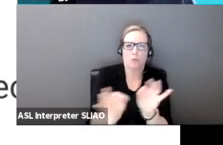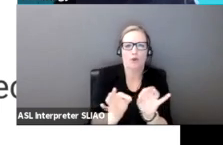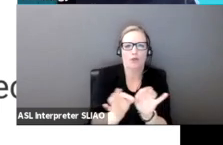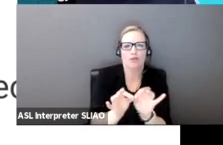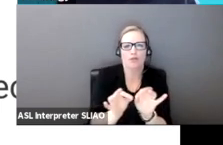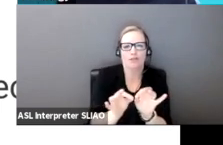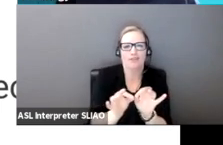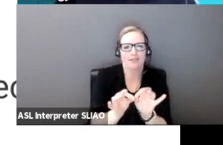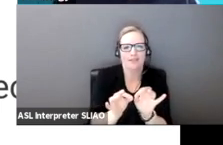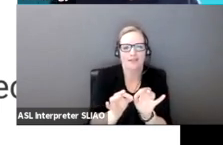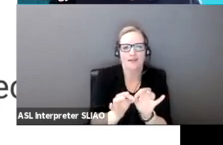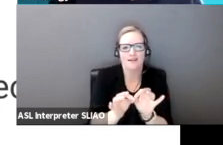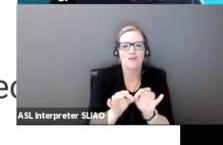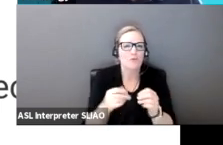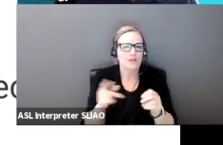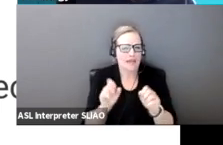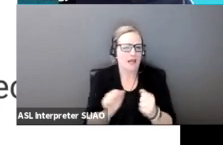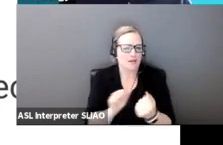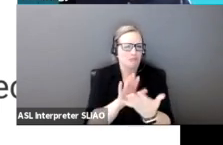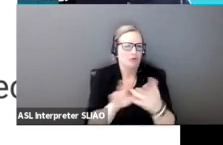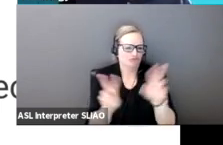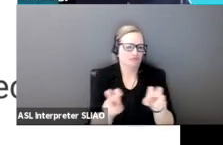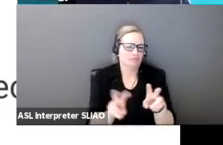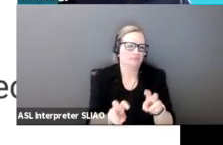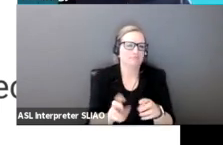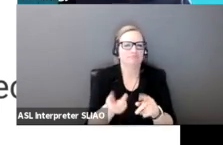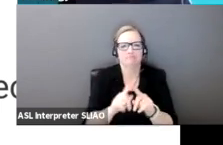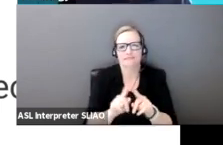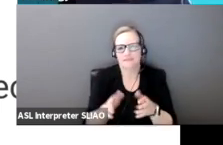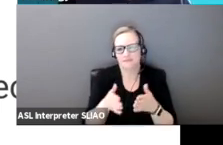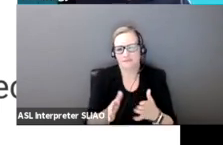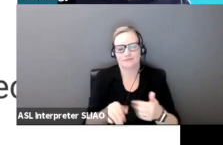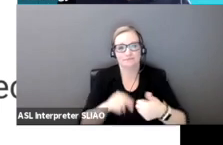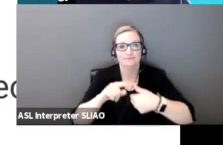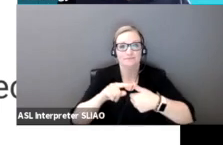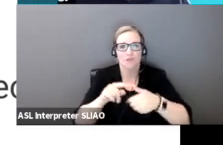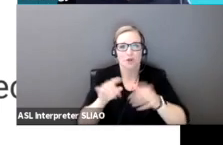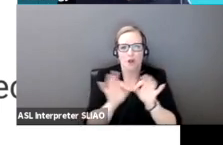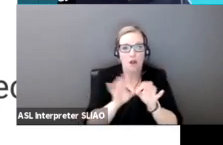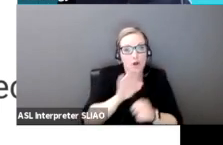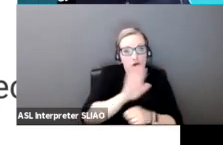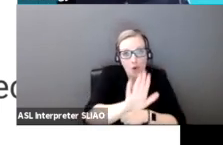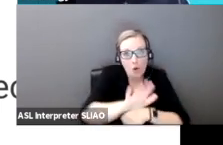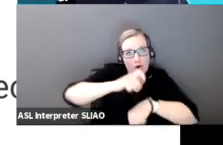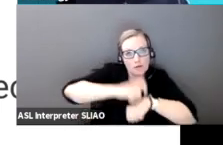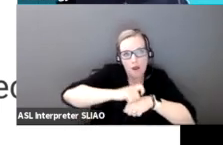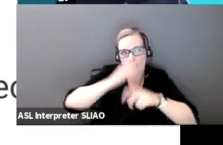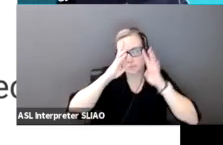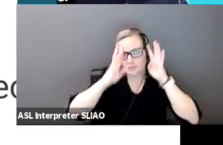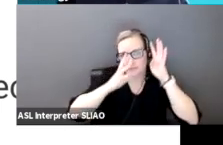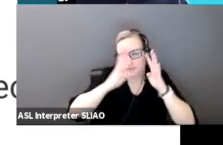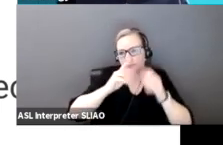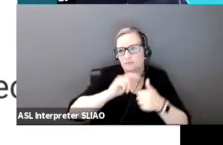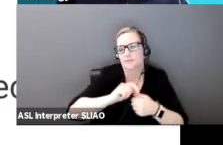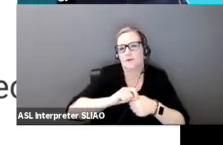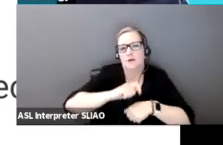cost-based valuation. So how much did it cost you to develop that IP? How much R&D time did you put into it? And then how much